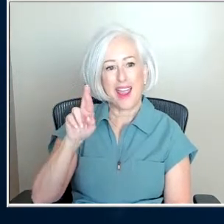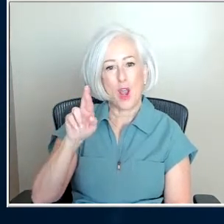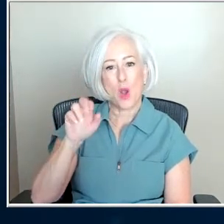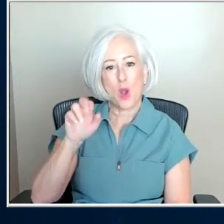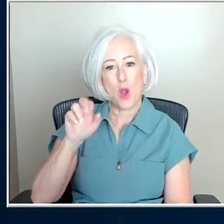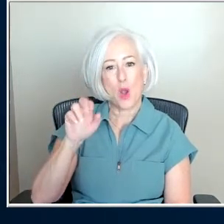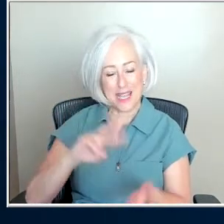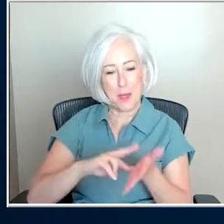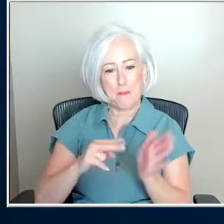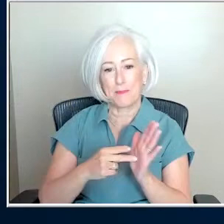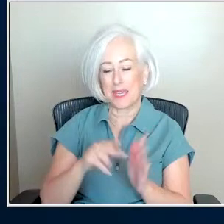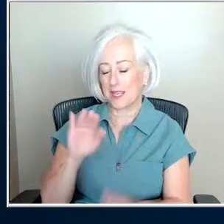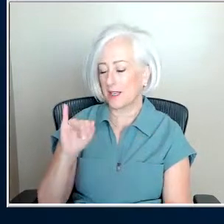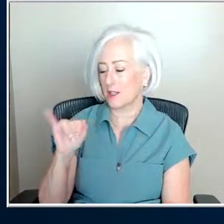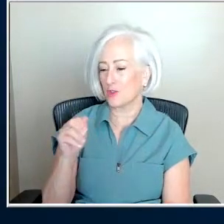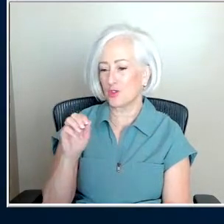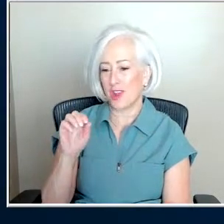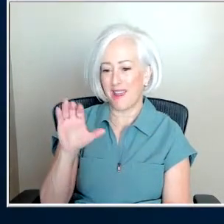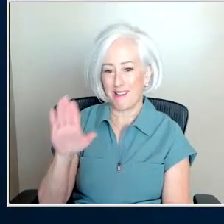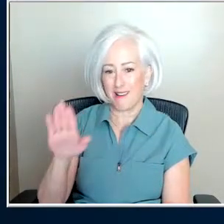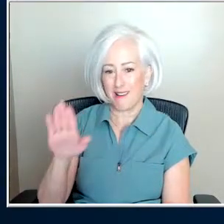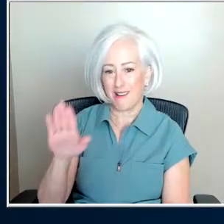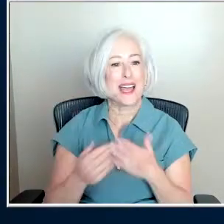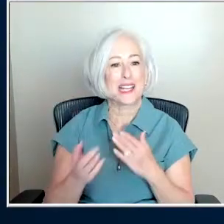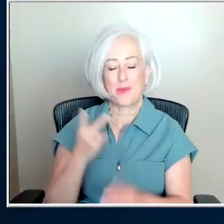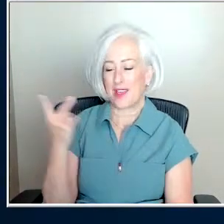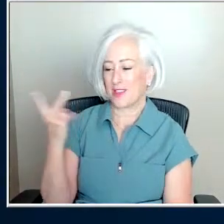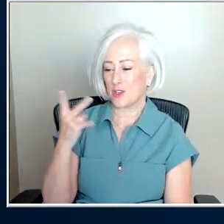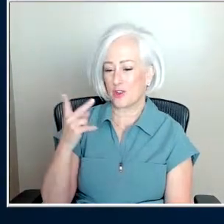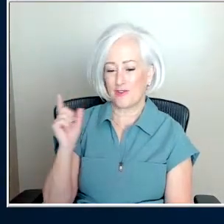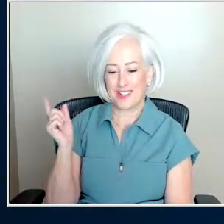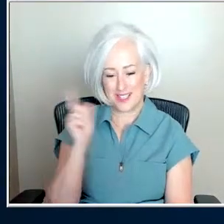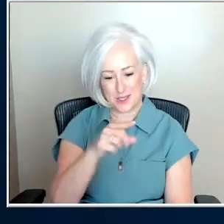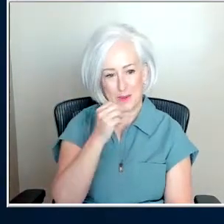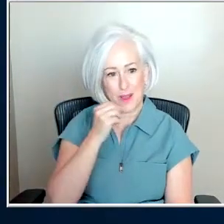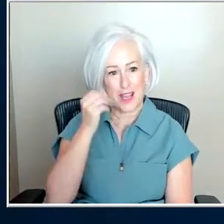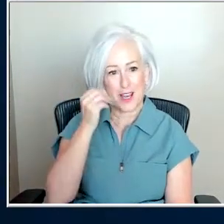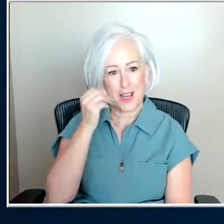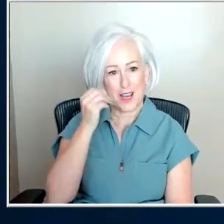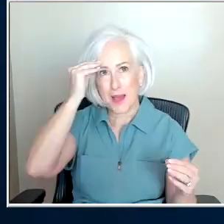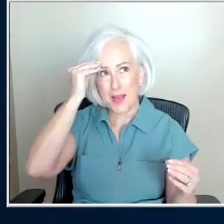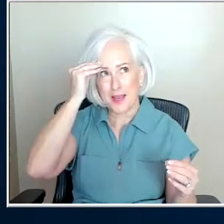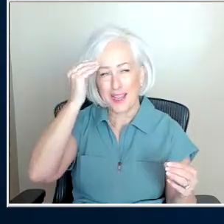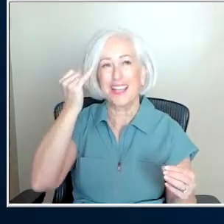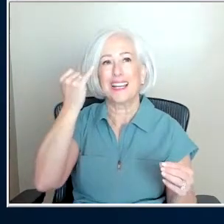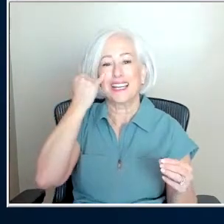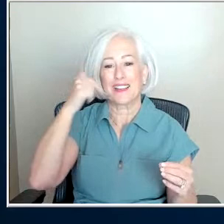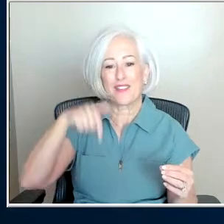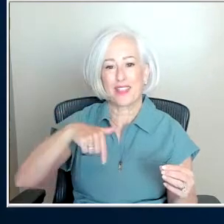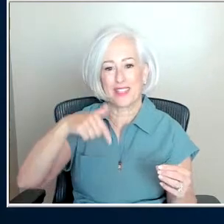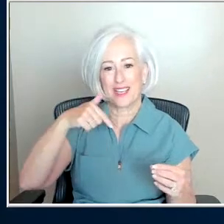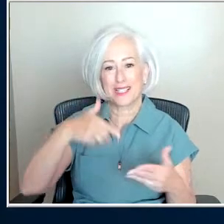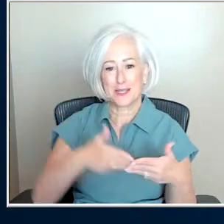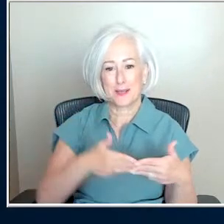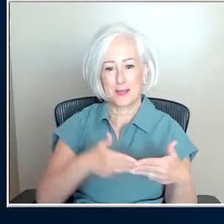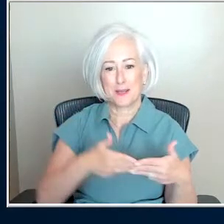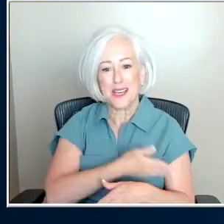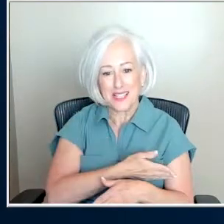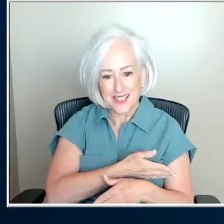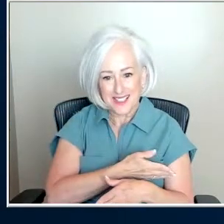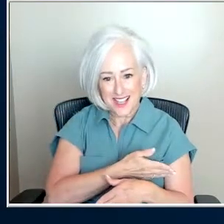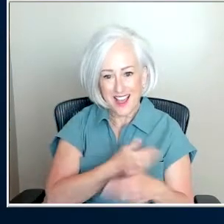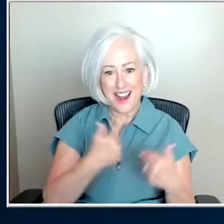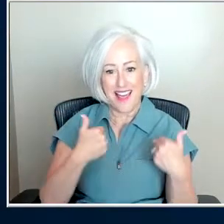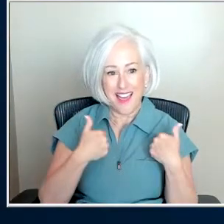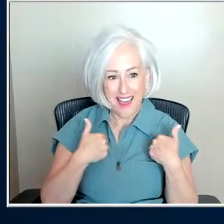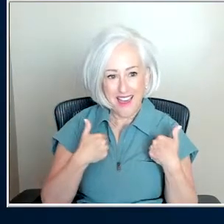so Justin and I went home, and I was like, if this baby's a boy, he's Jacob. Like, that's it. And we did not find out